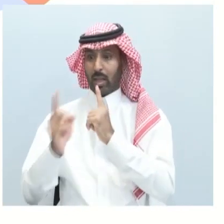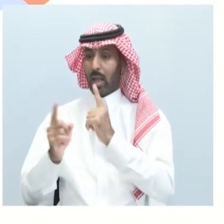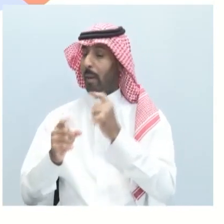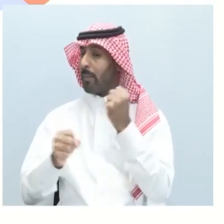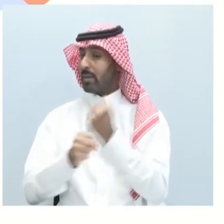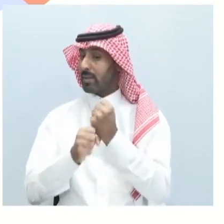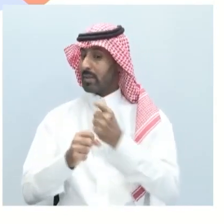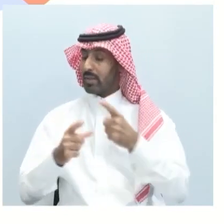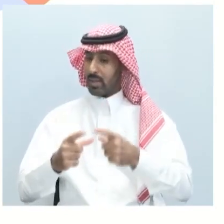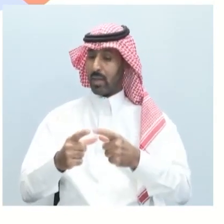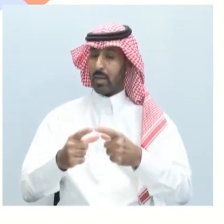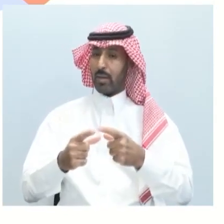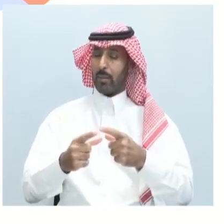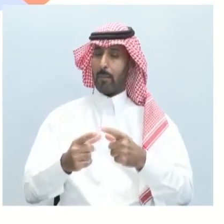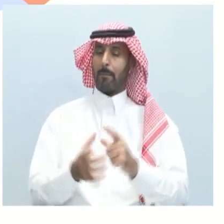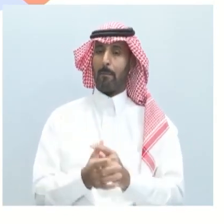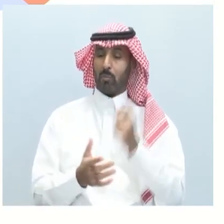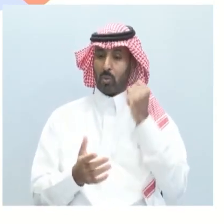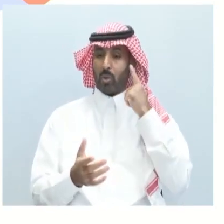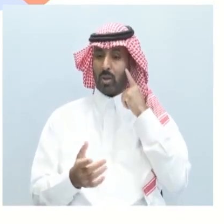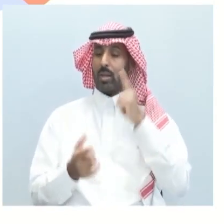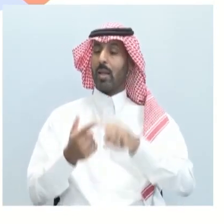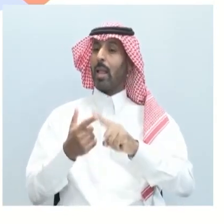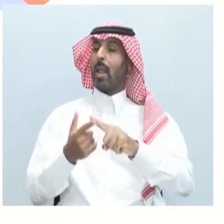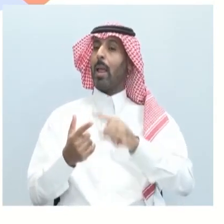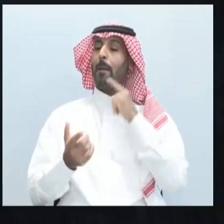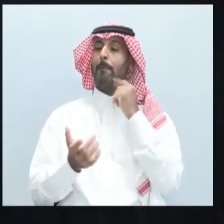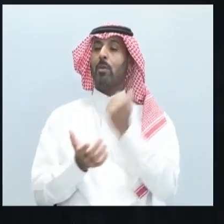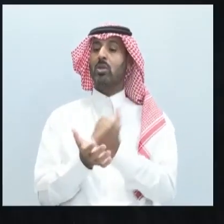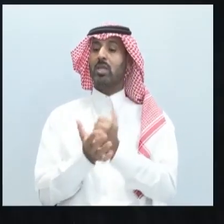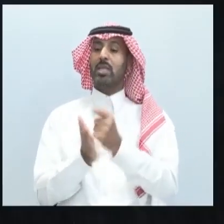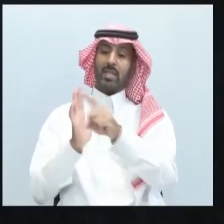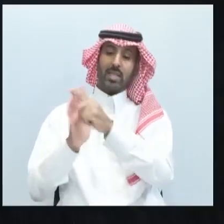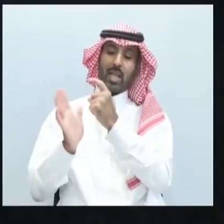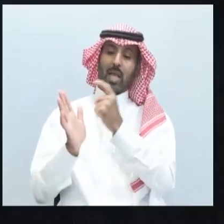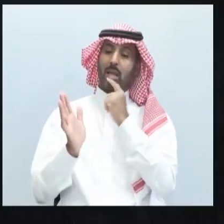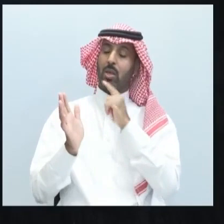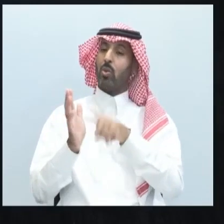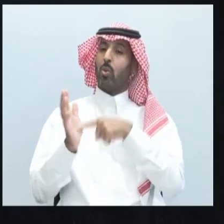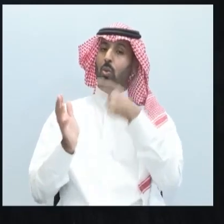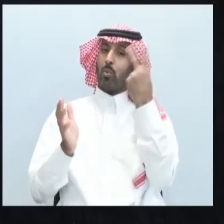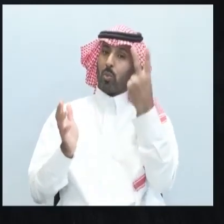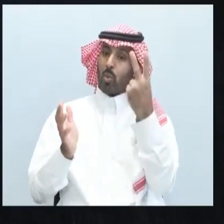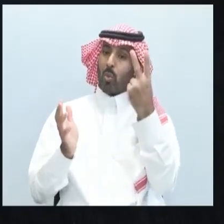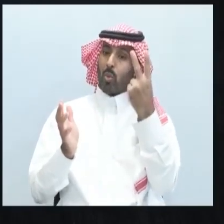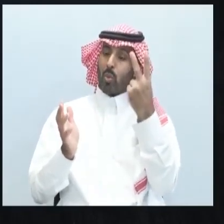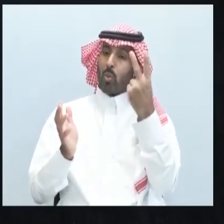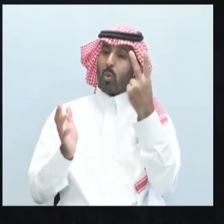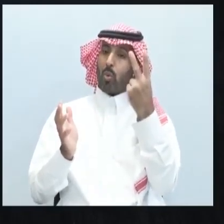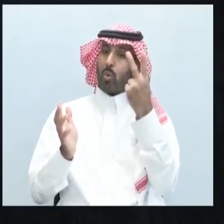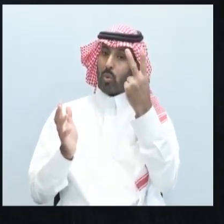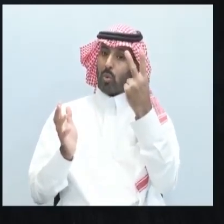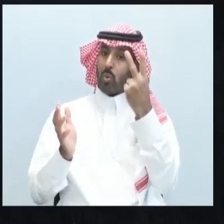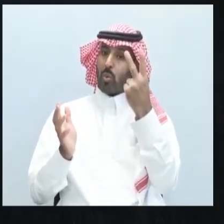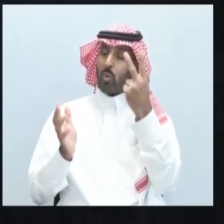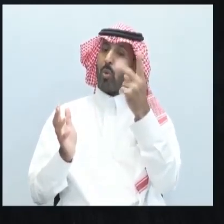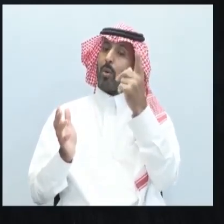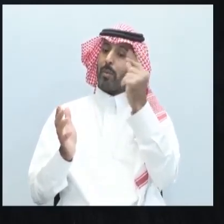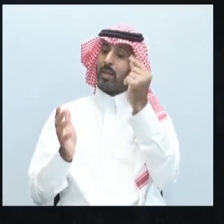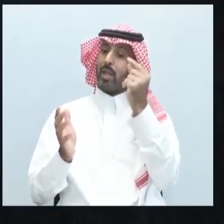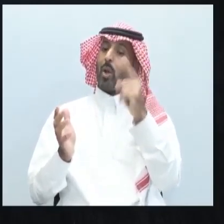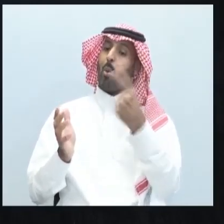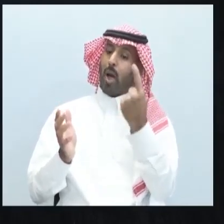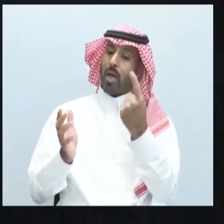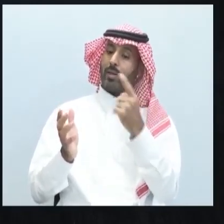teamwork. So don't forget that the basic topic that we have in Unit 1, which is about teamwork. So we are going to see